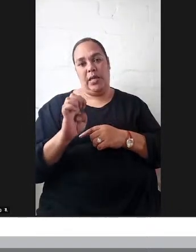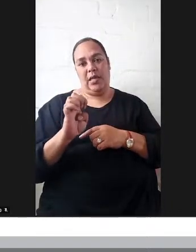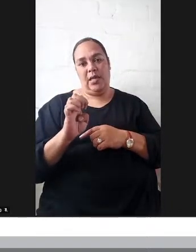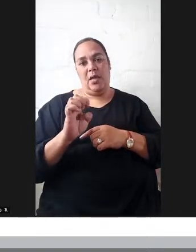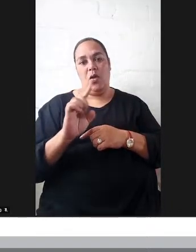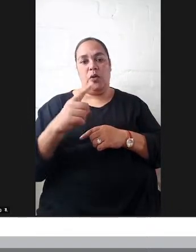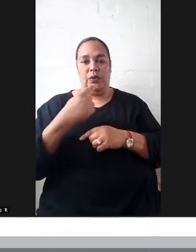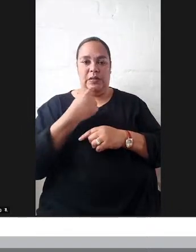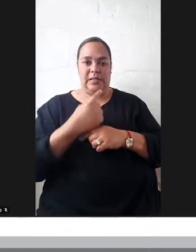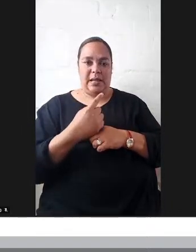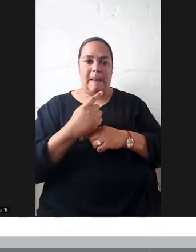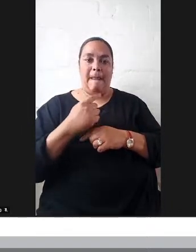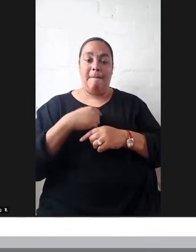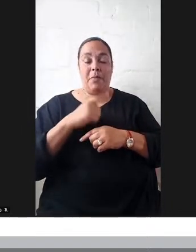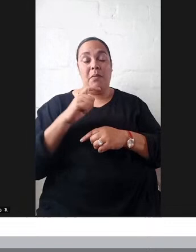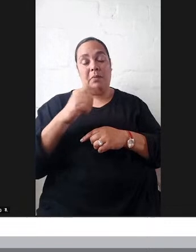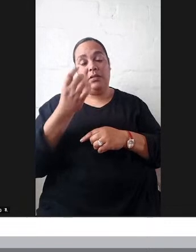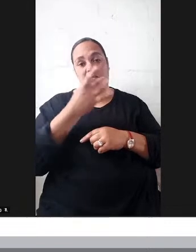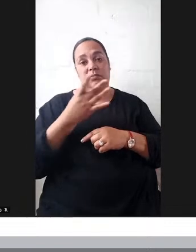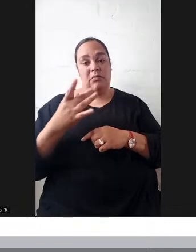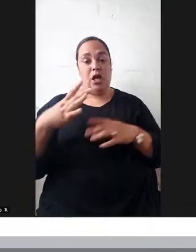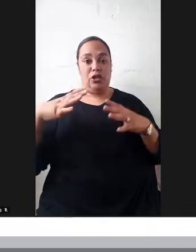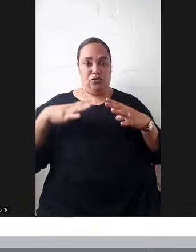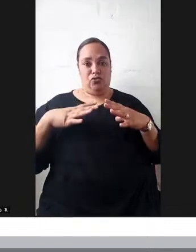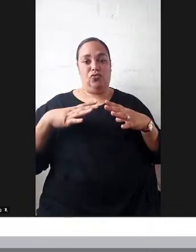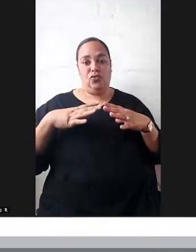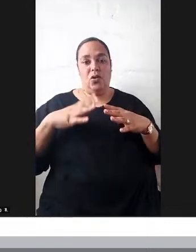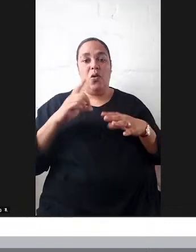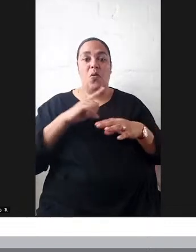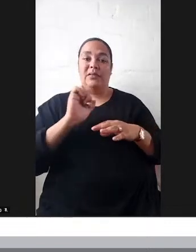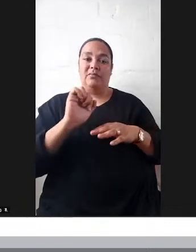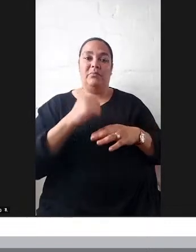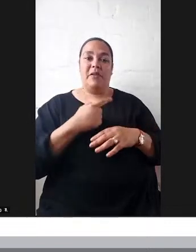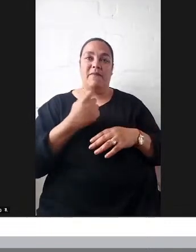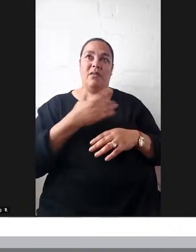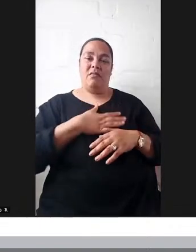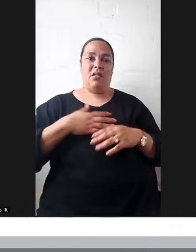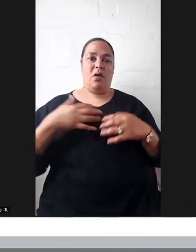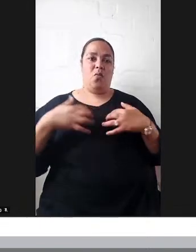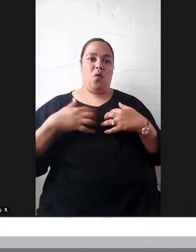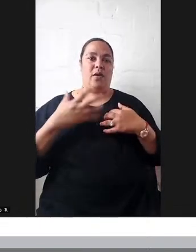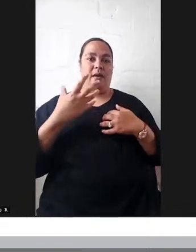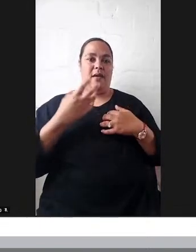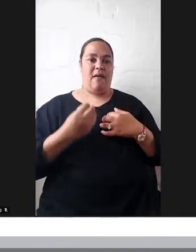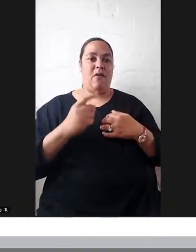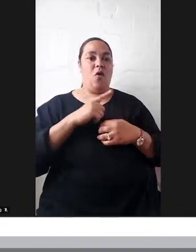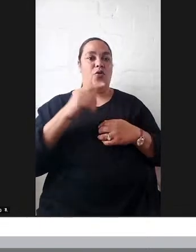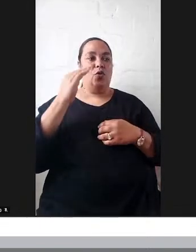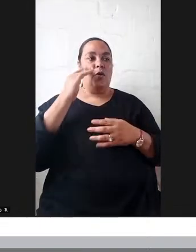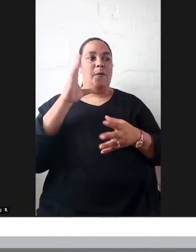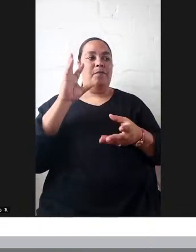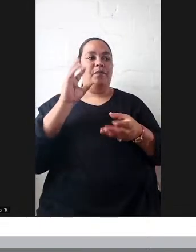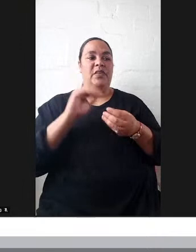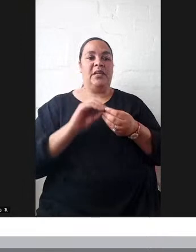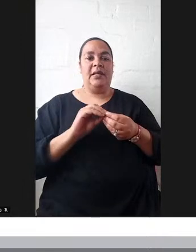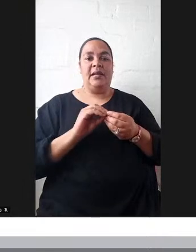I must state that upfront. It is worrisome because, you know, as a totaling figure, you know, when we speak